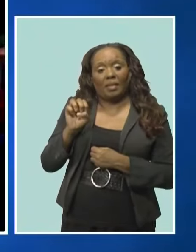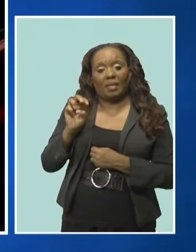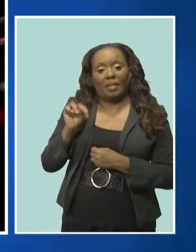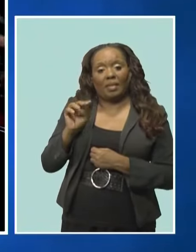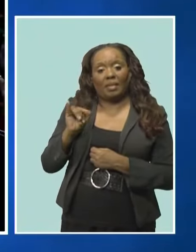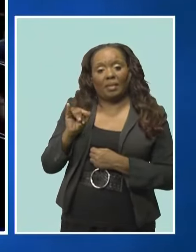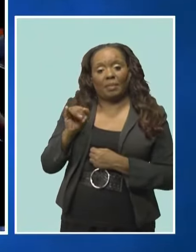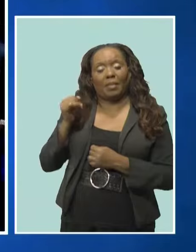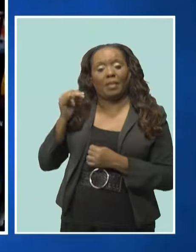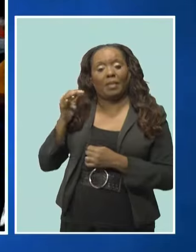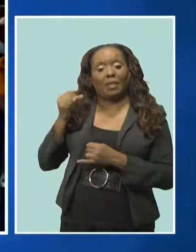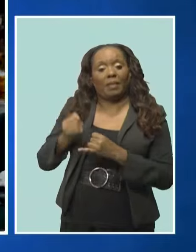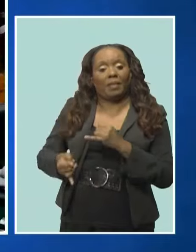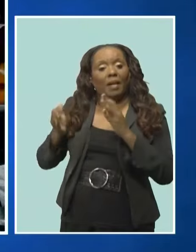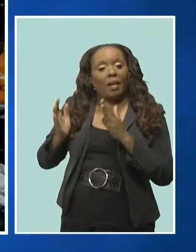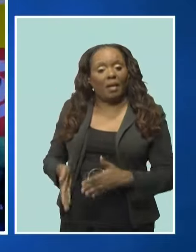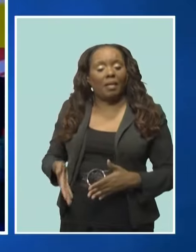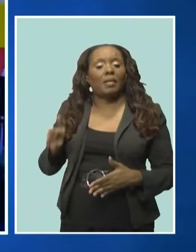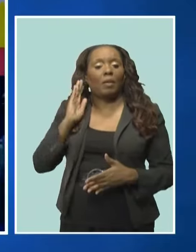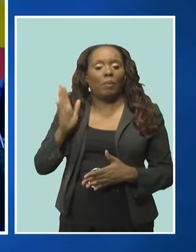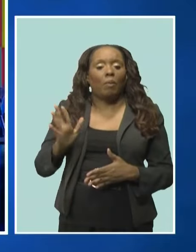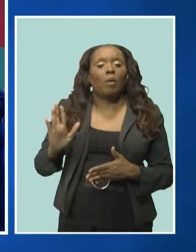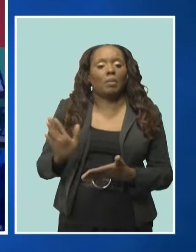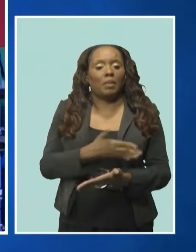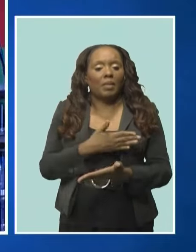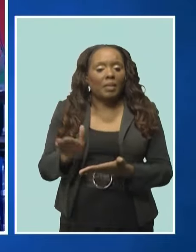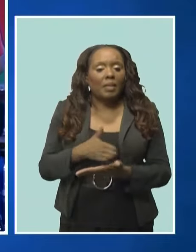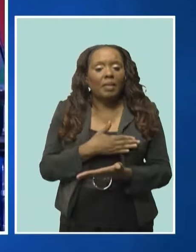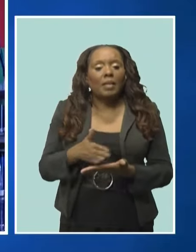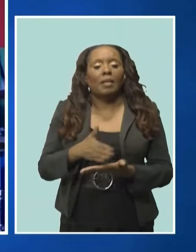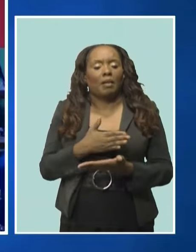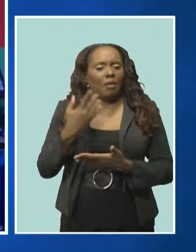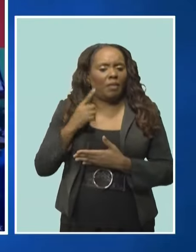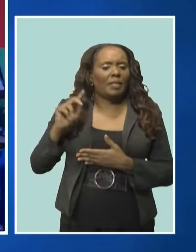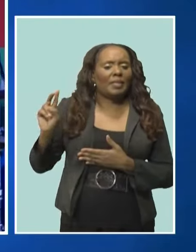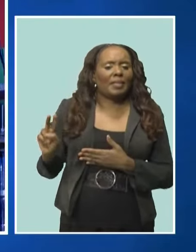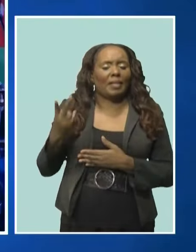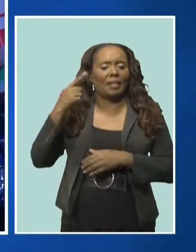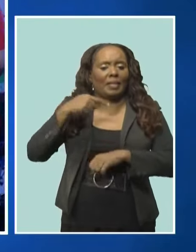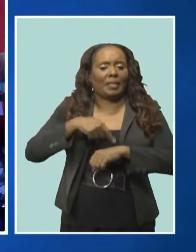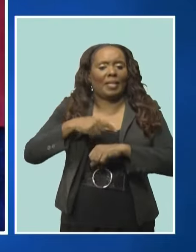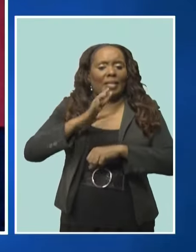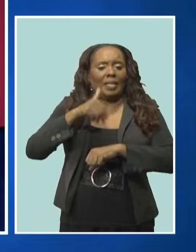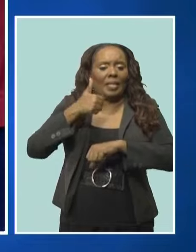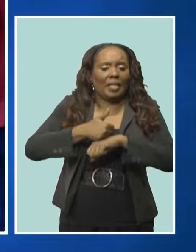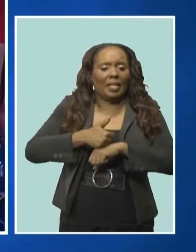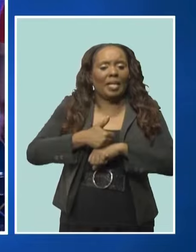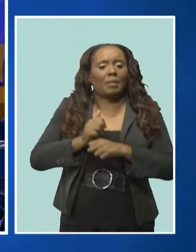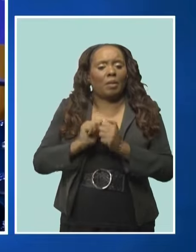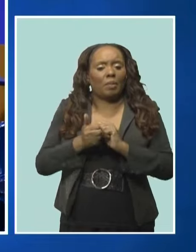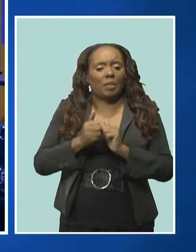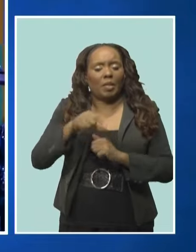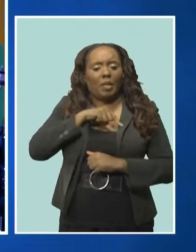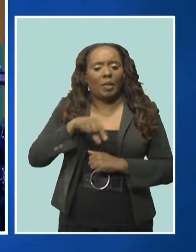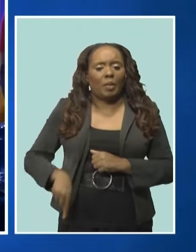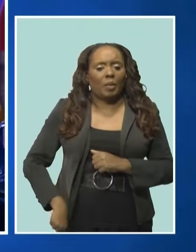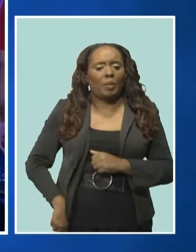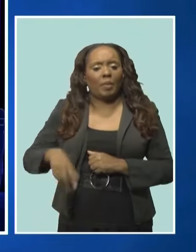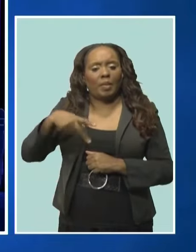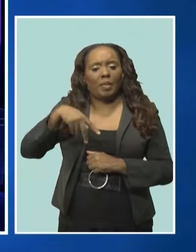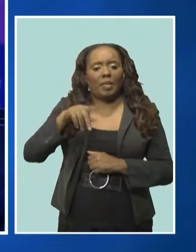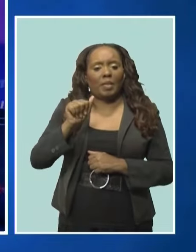and Soca categories made an appearance at the second tent of the Junior Monarch competition held at the Queen's Park Steel Shed over